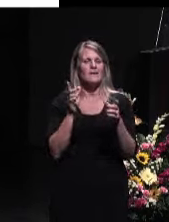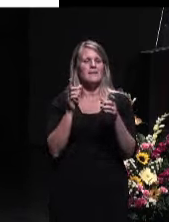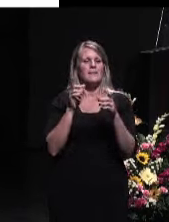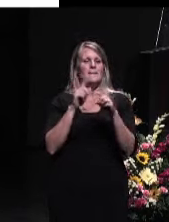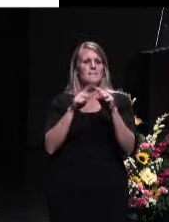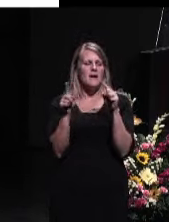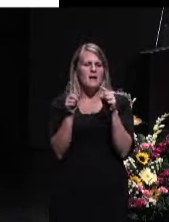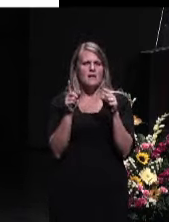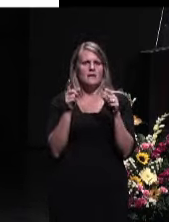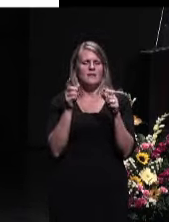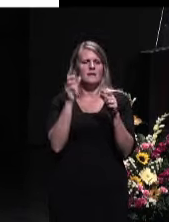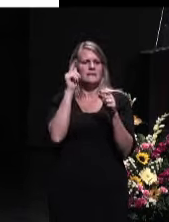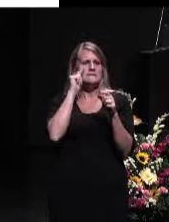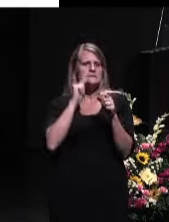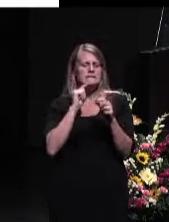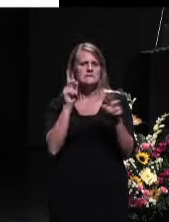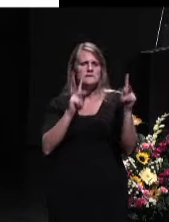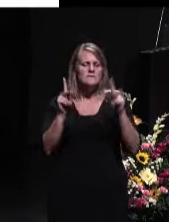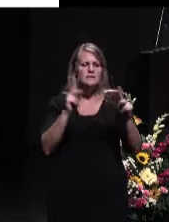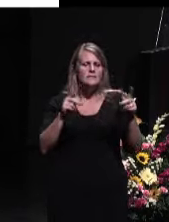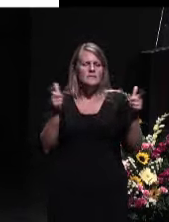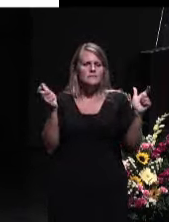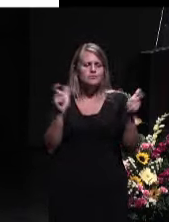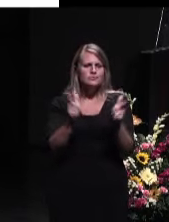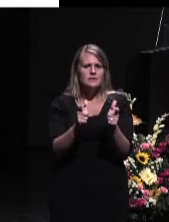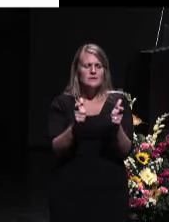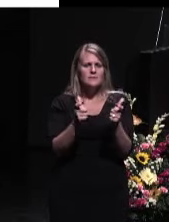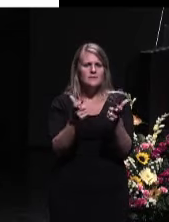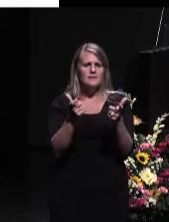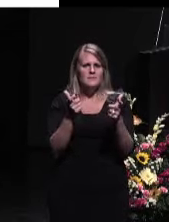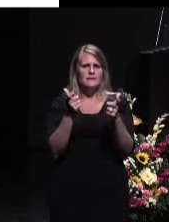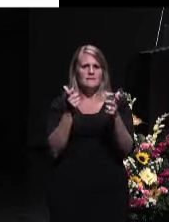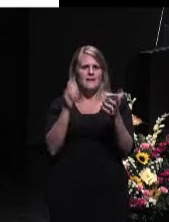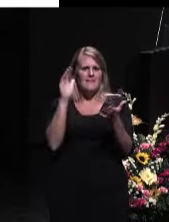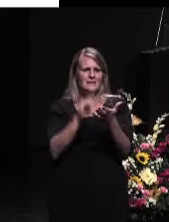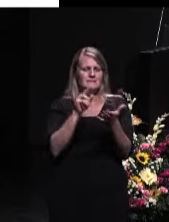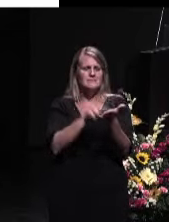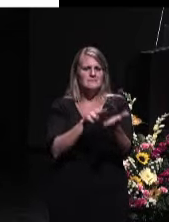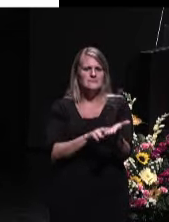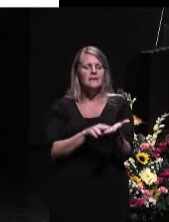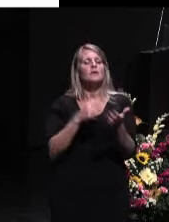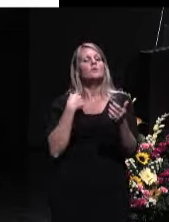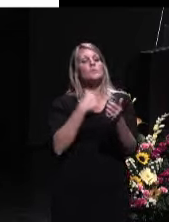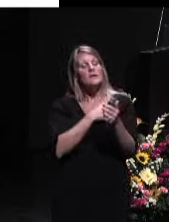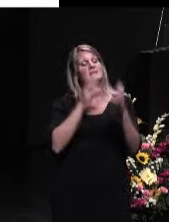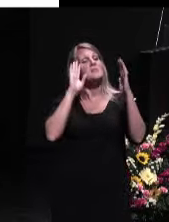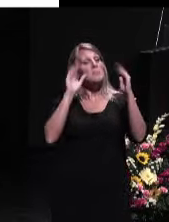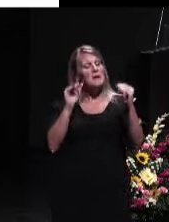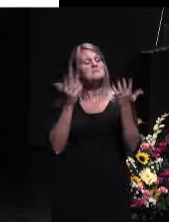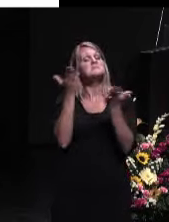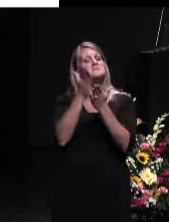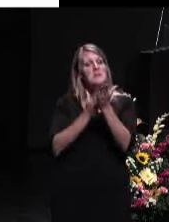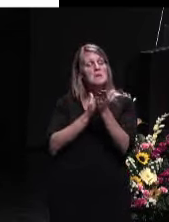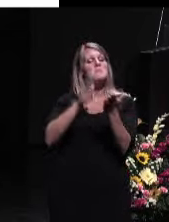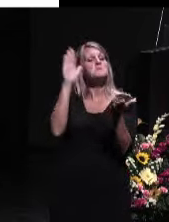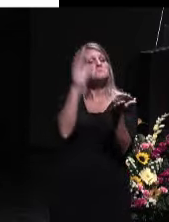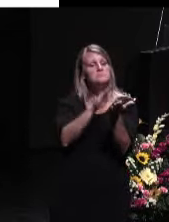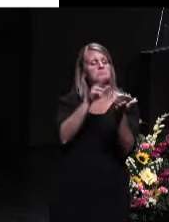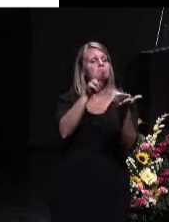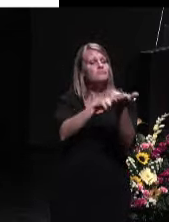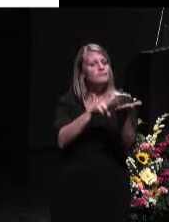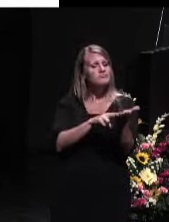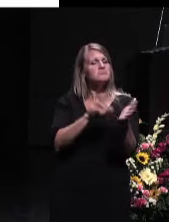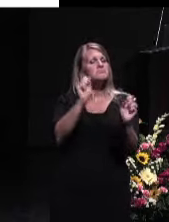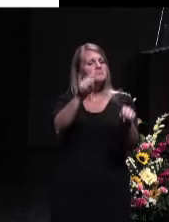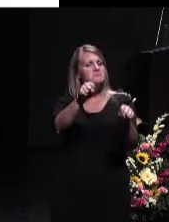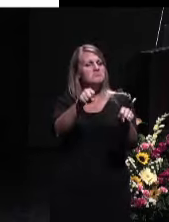have found this year is we've been expecting and anticipating some enrollment declines, and in fact, we are